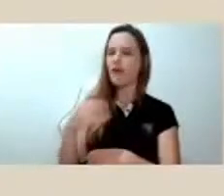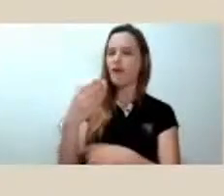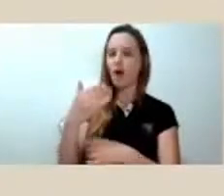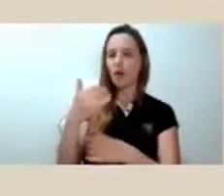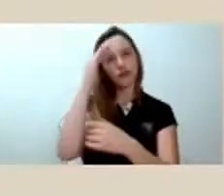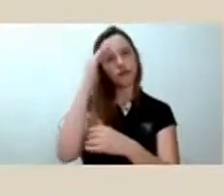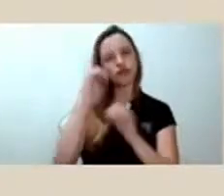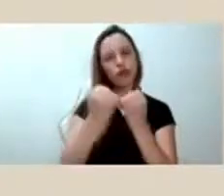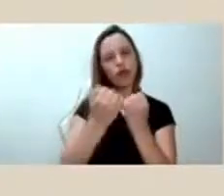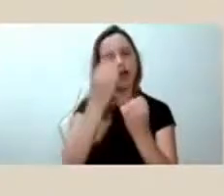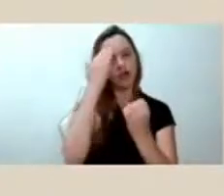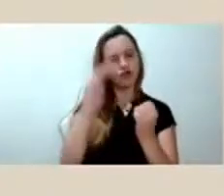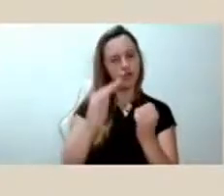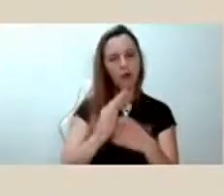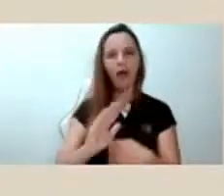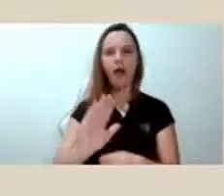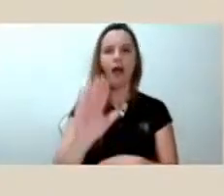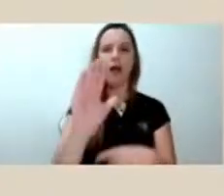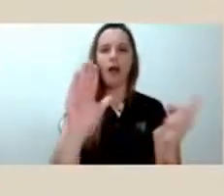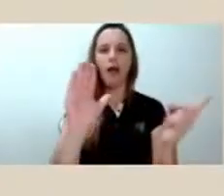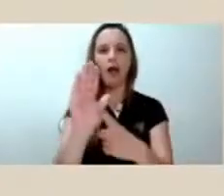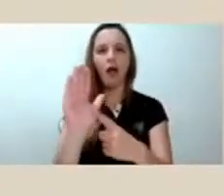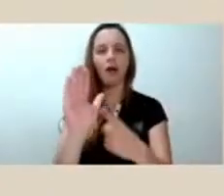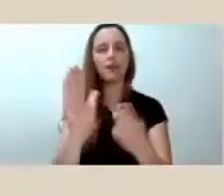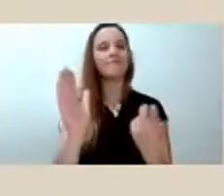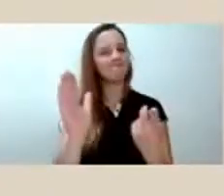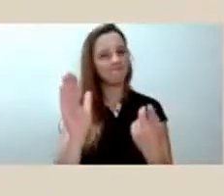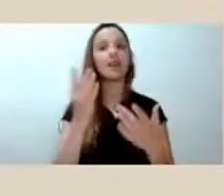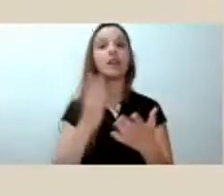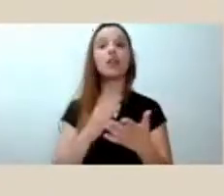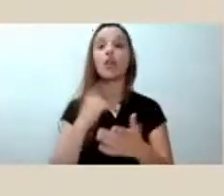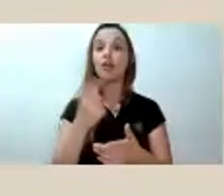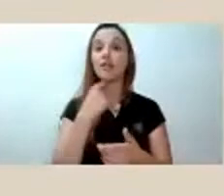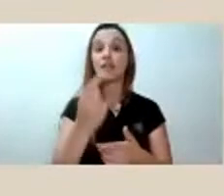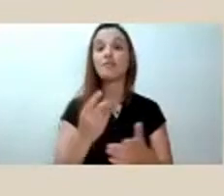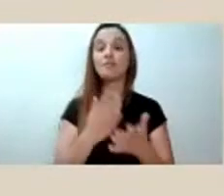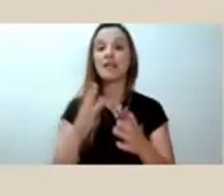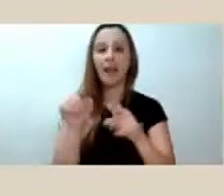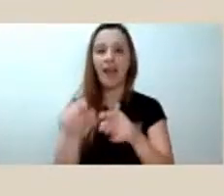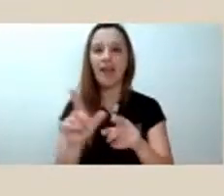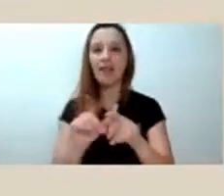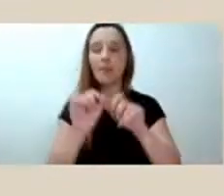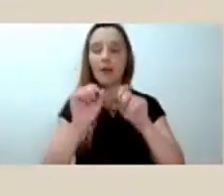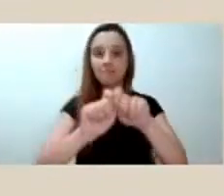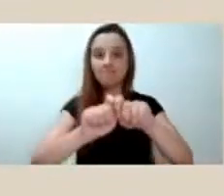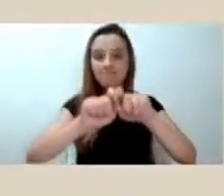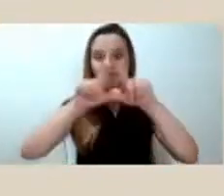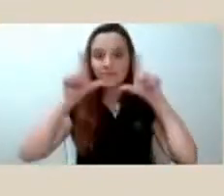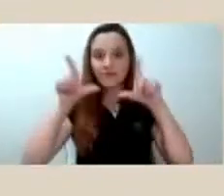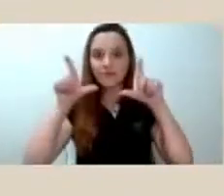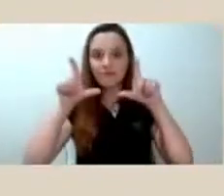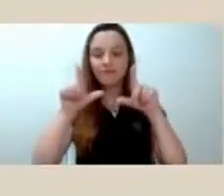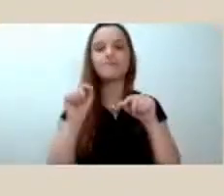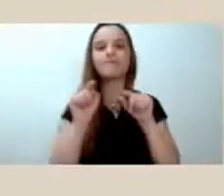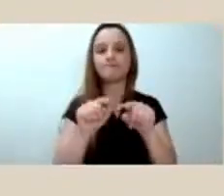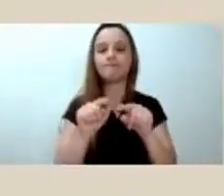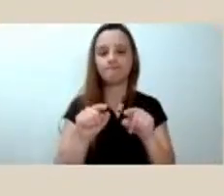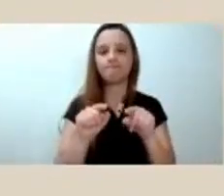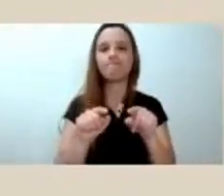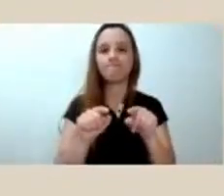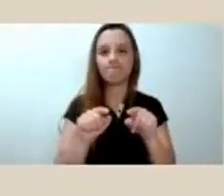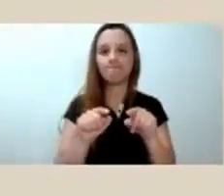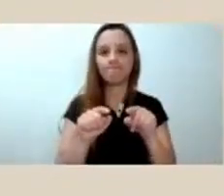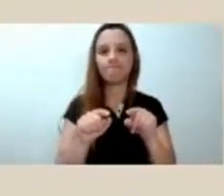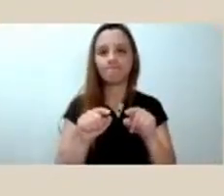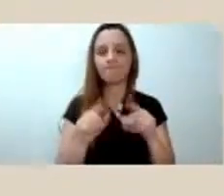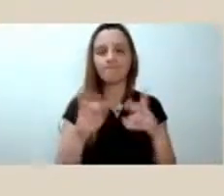further and say that even more than a mirror, I think we're talking about the magnifying lens. And the magnifying lens in two senses, in the sense